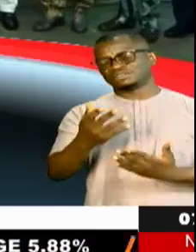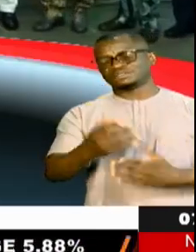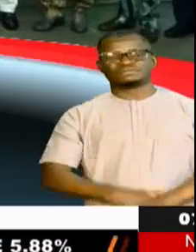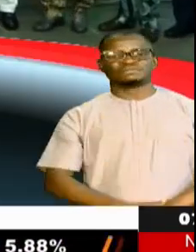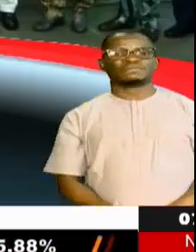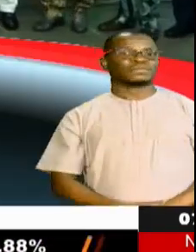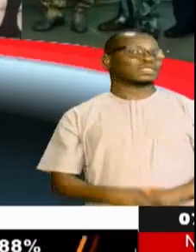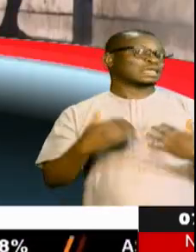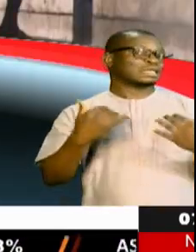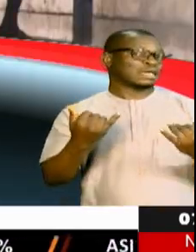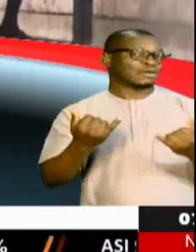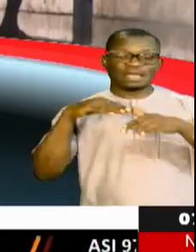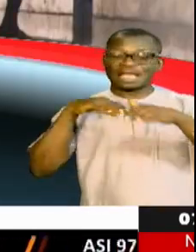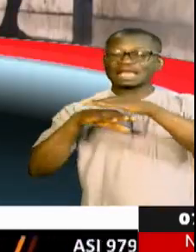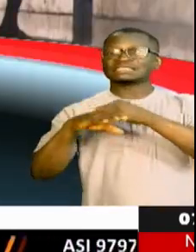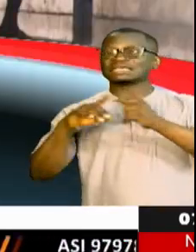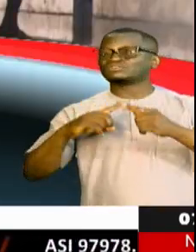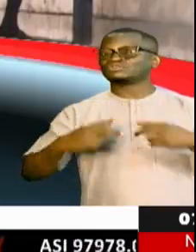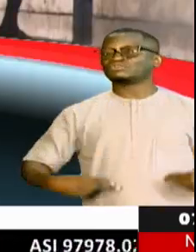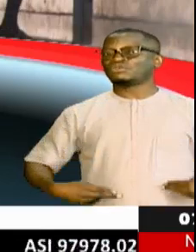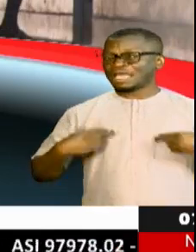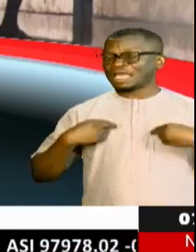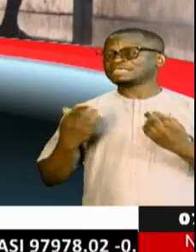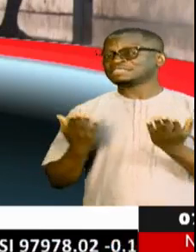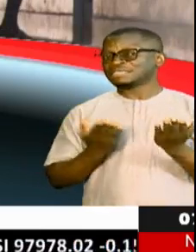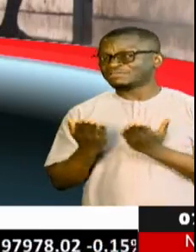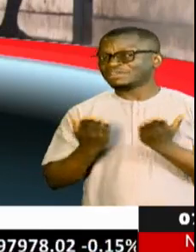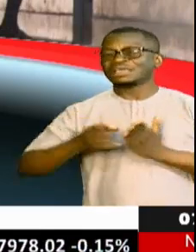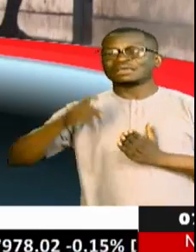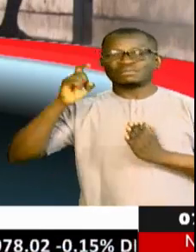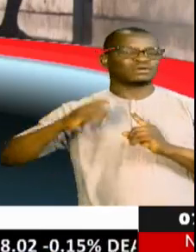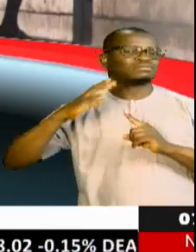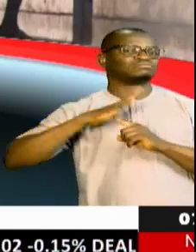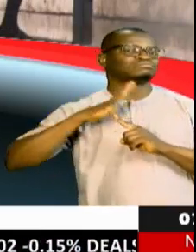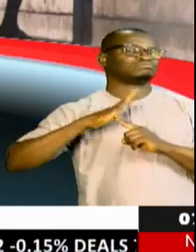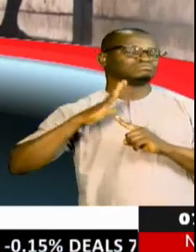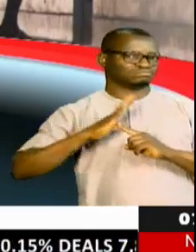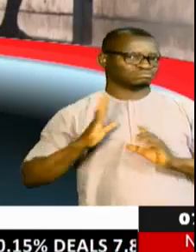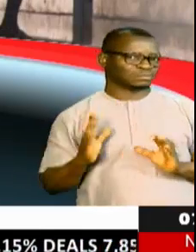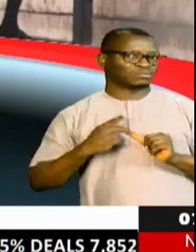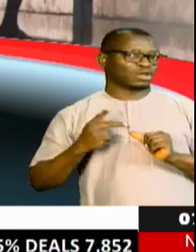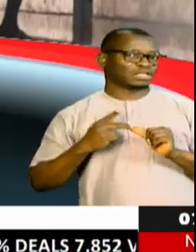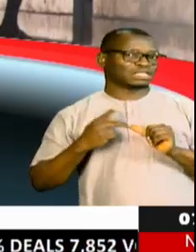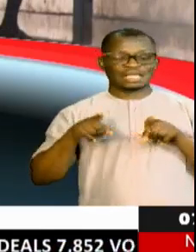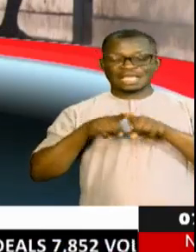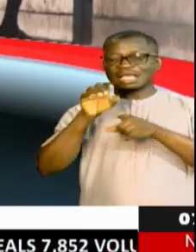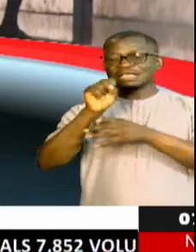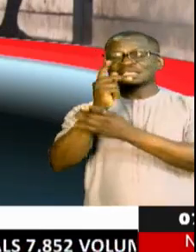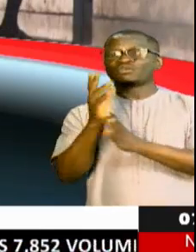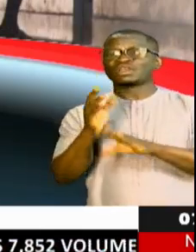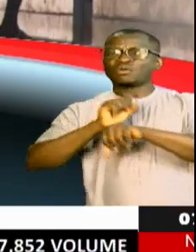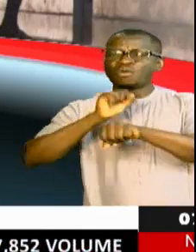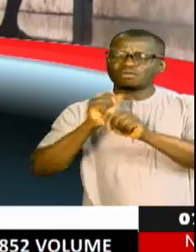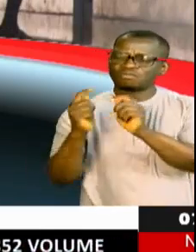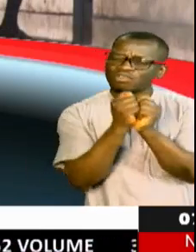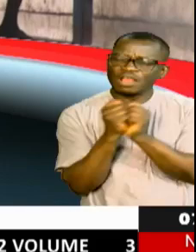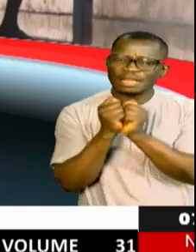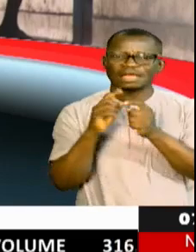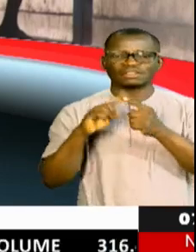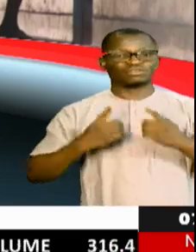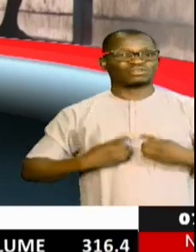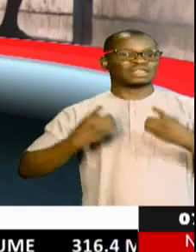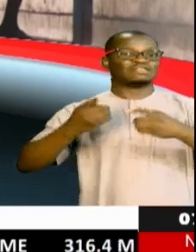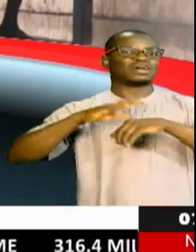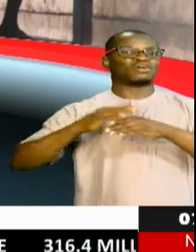Now, access to health services must be a top priority as stakeholders work together to deliver on the renewed